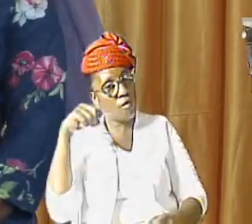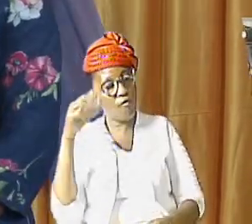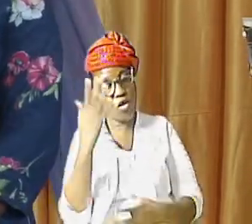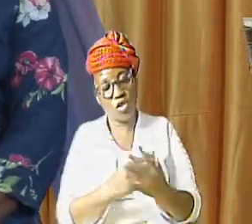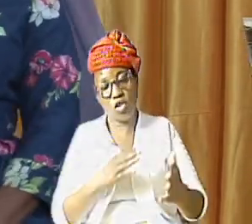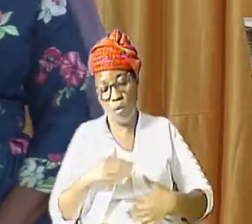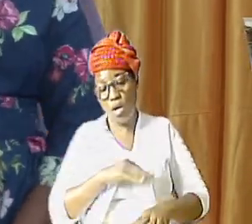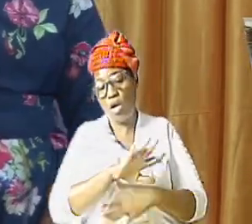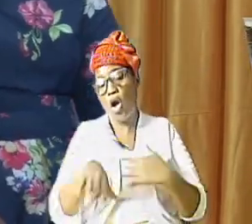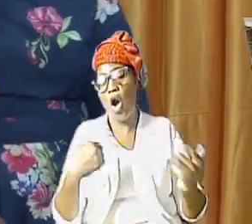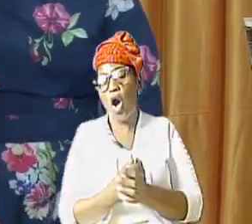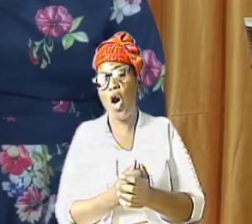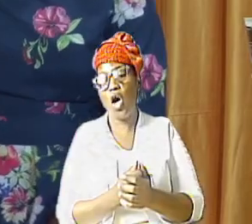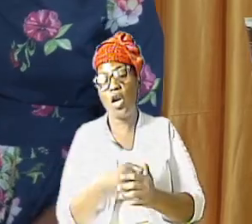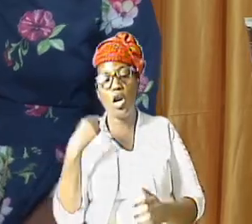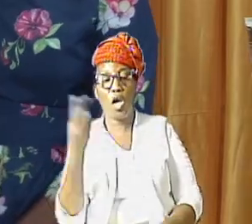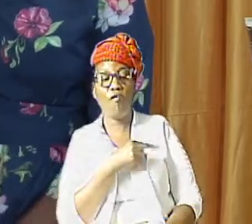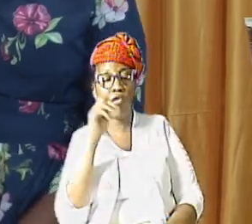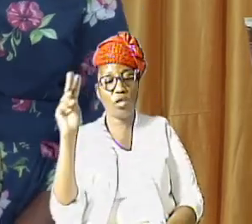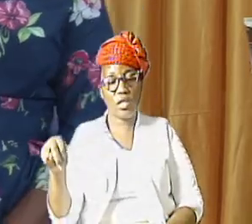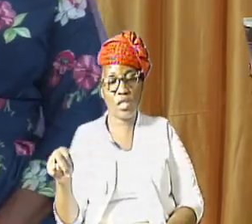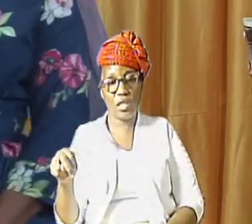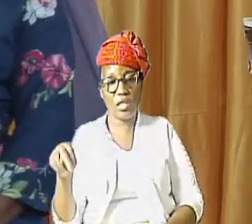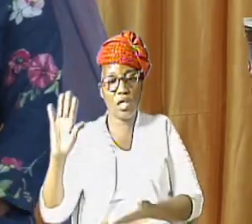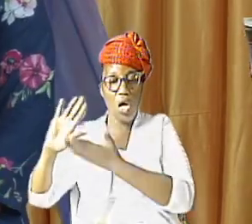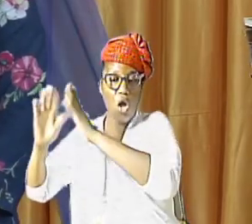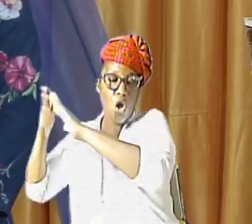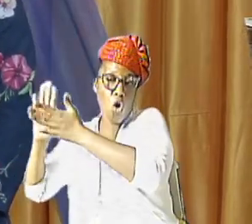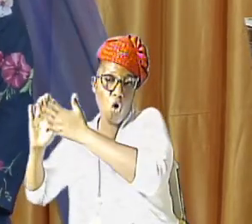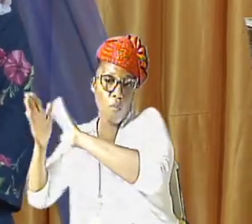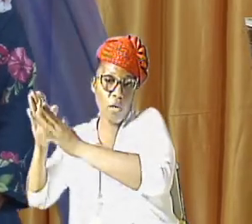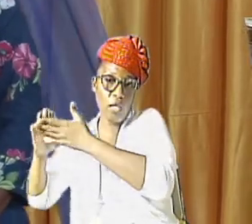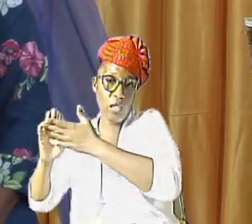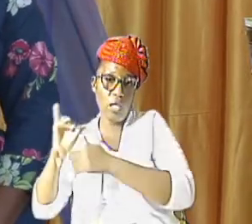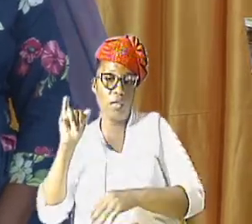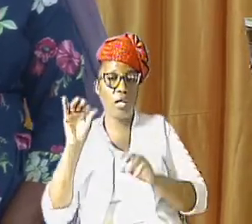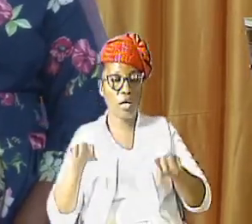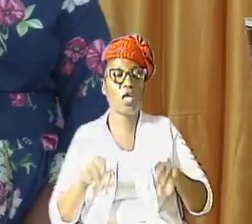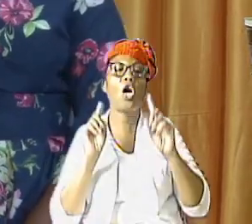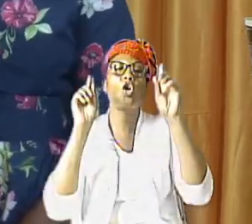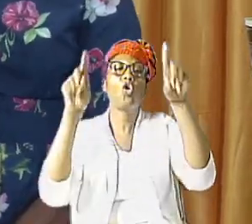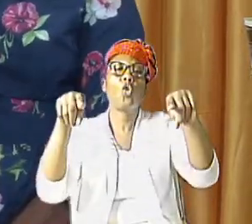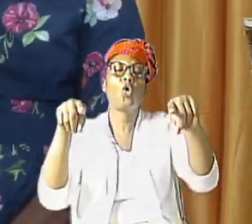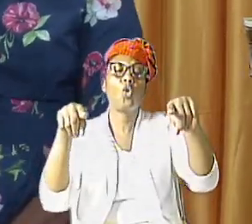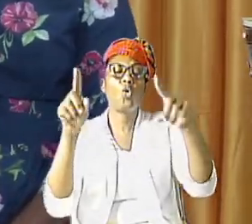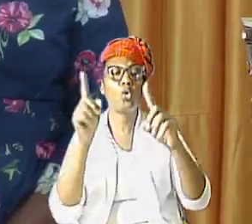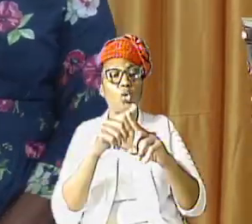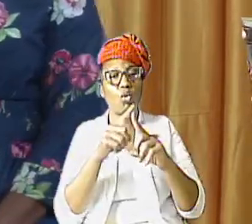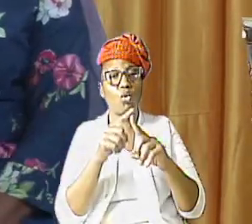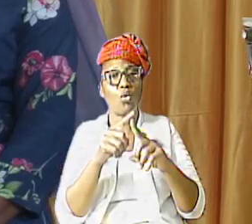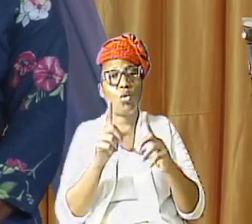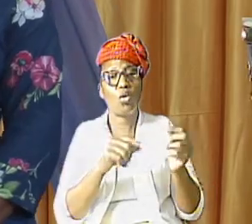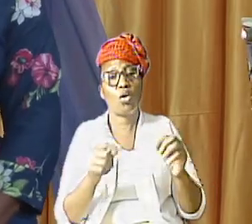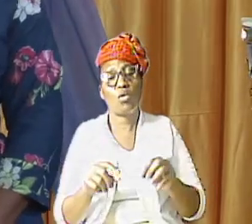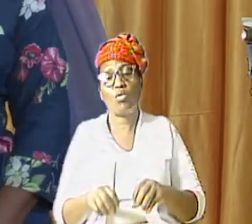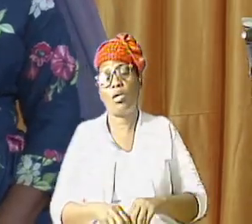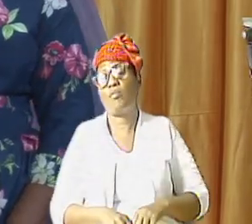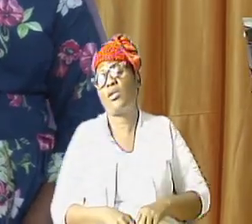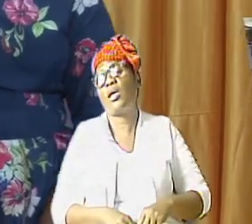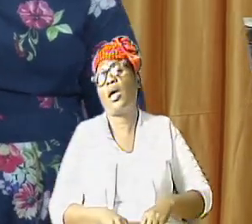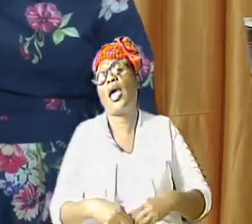us need a support system. We need a community. We need somebody that we can go to and, you know, download